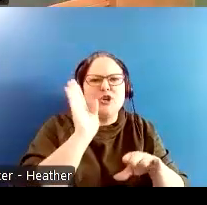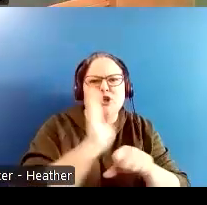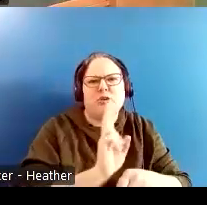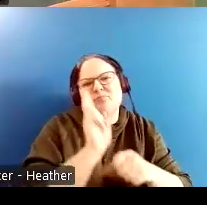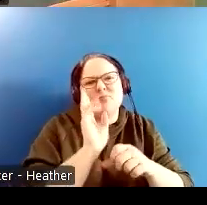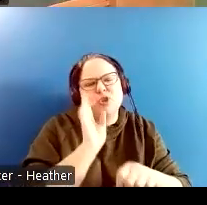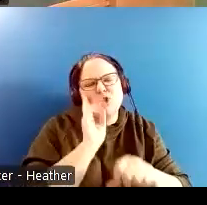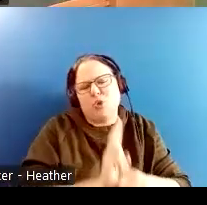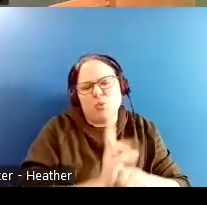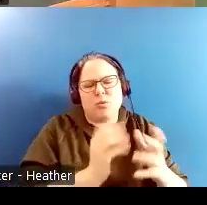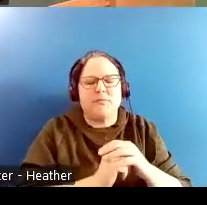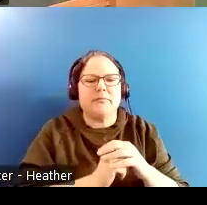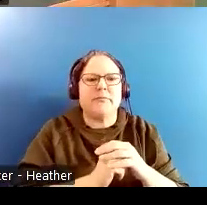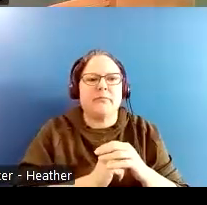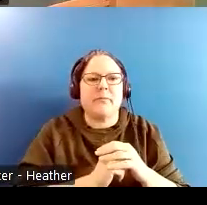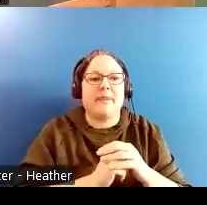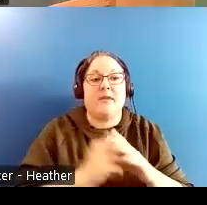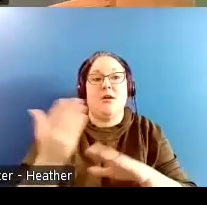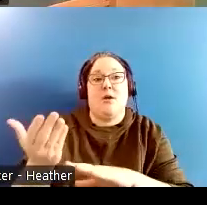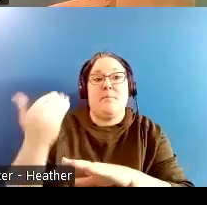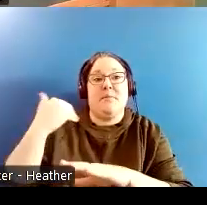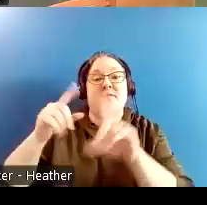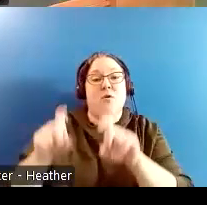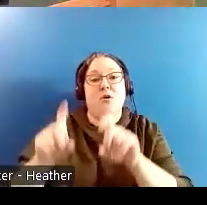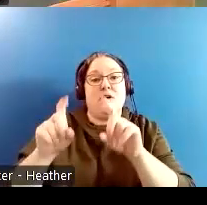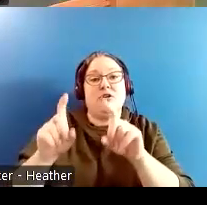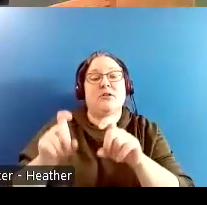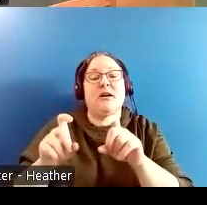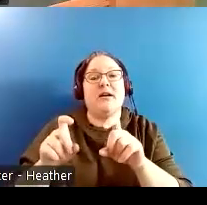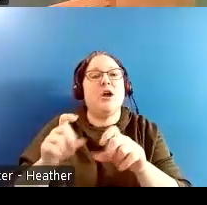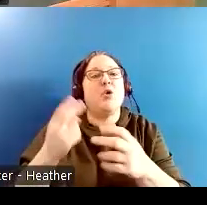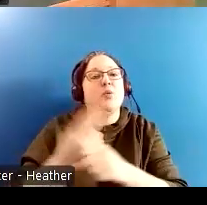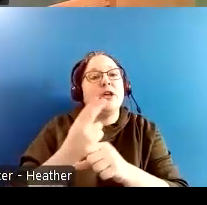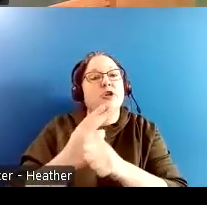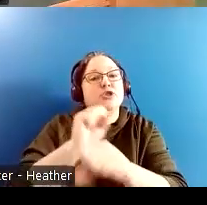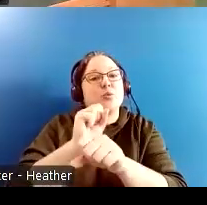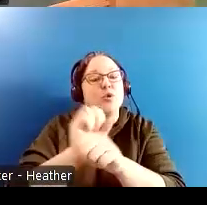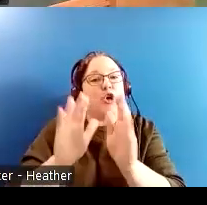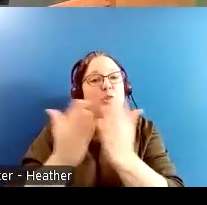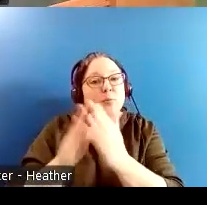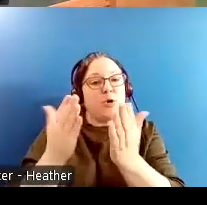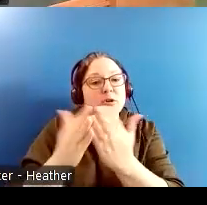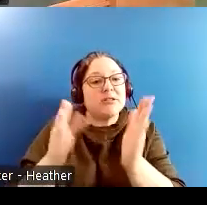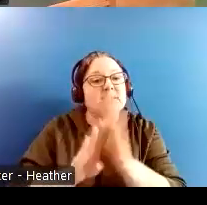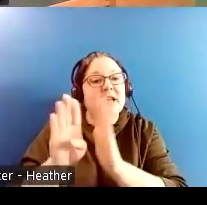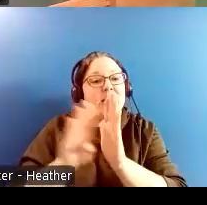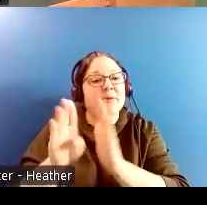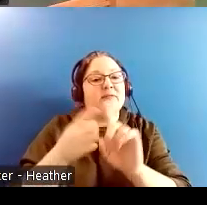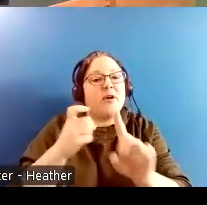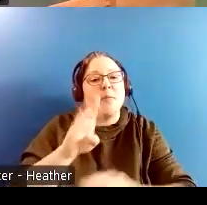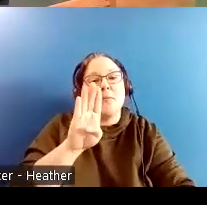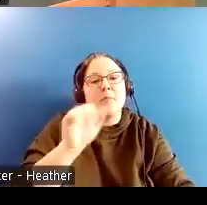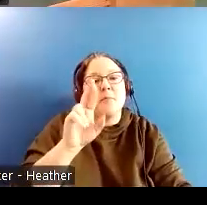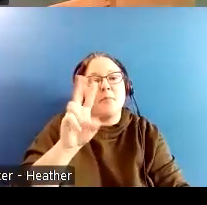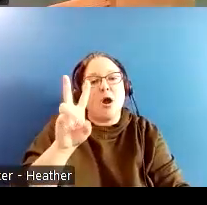In our earlier trials, we were using workbooks developed by David Barlow and also Wayne Caton. We were mailing these to